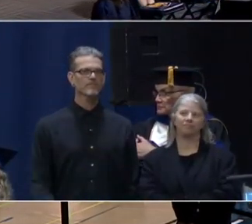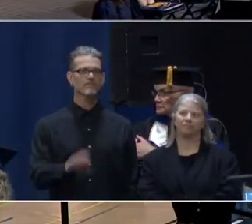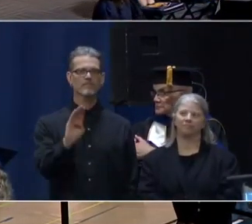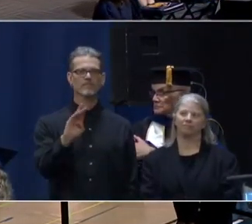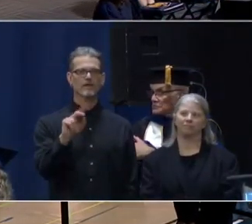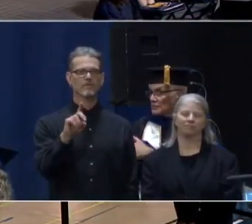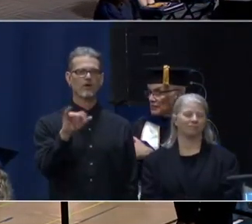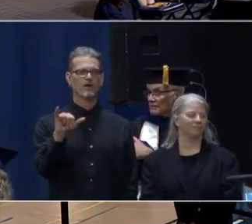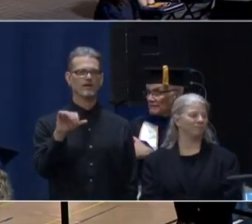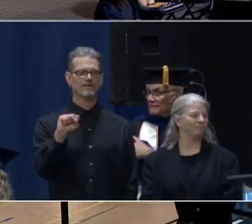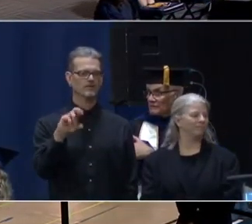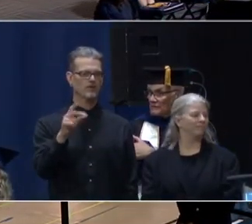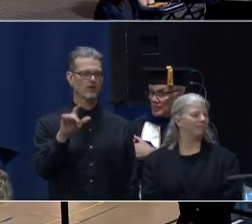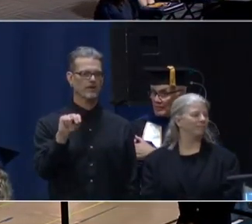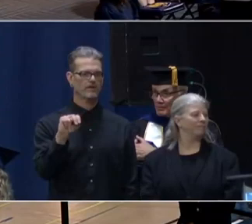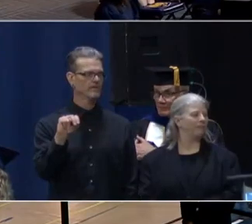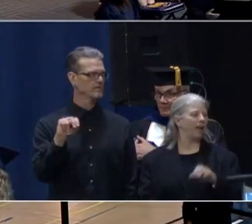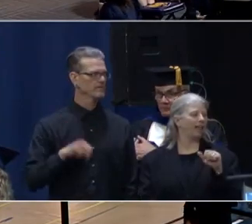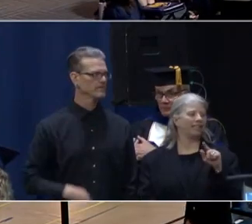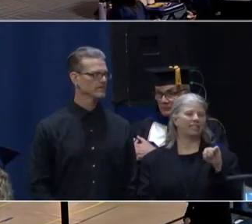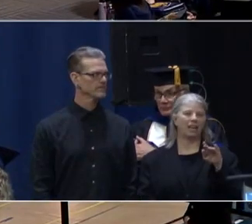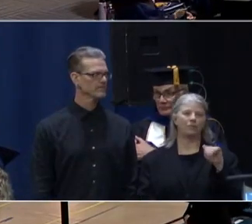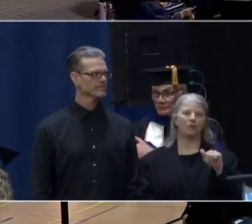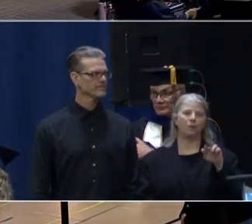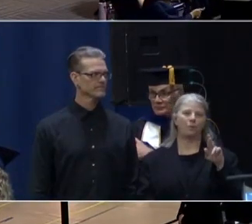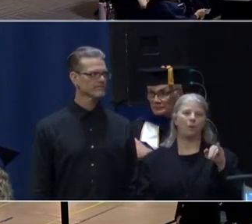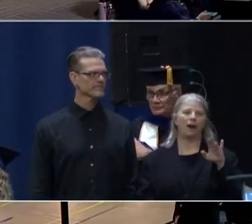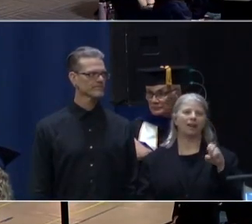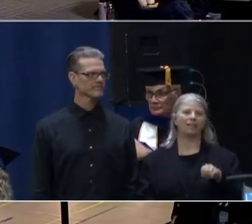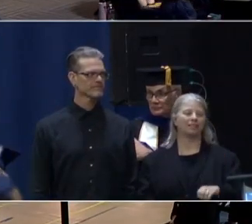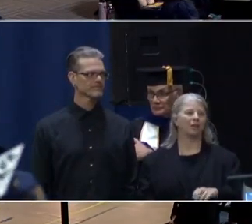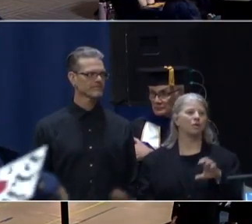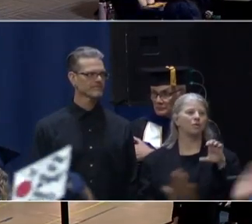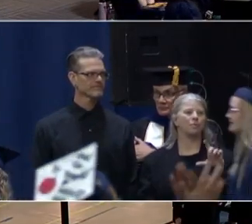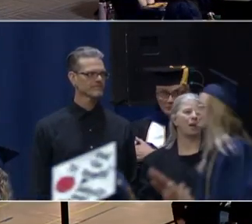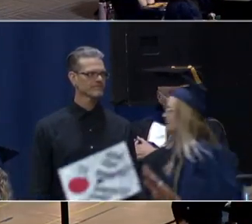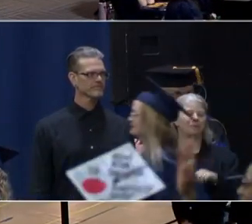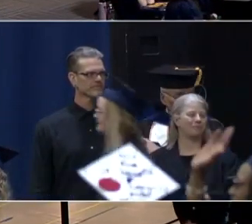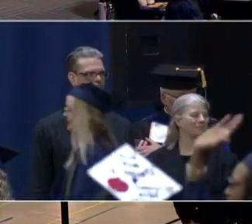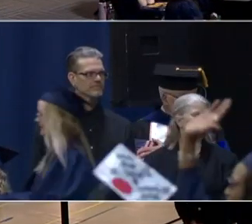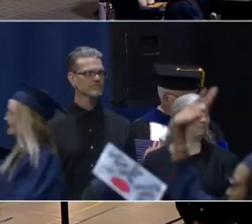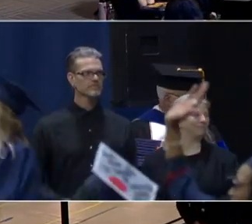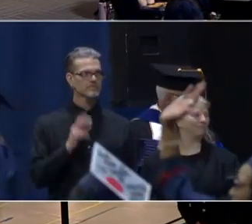Bradley Scullion. Alexandra Rice, cum laude.